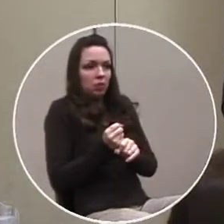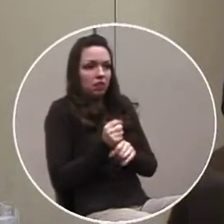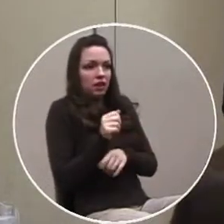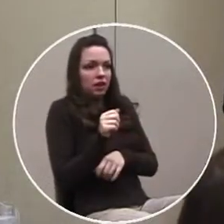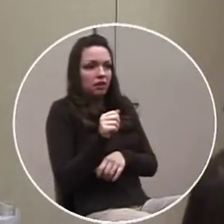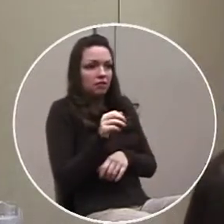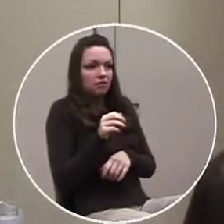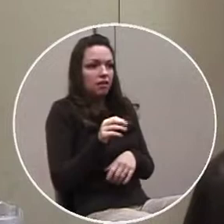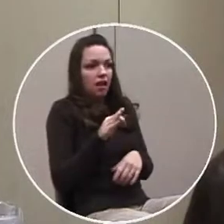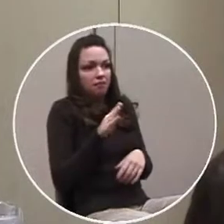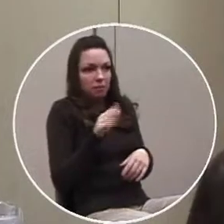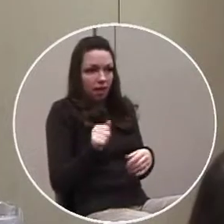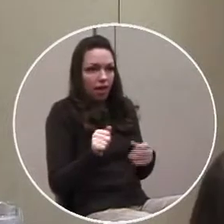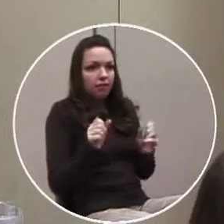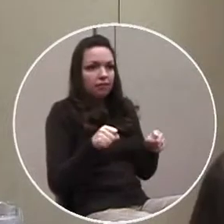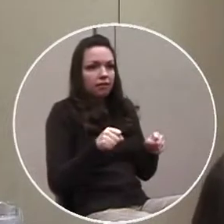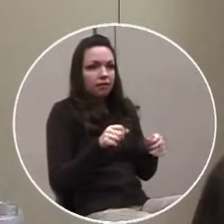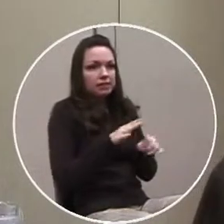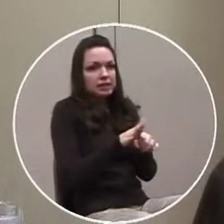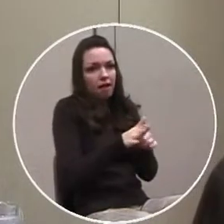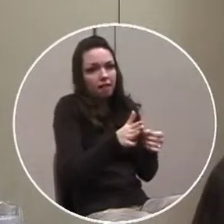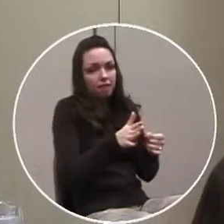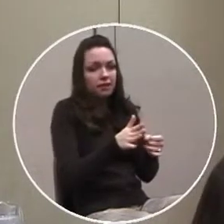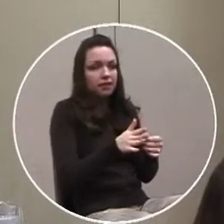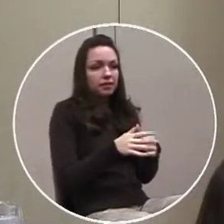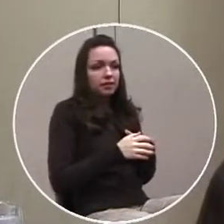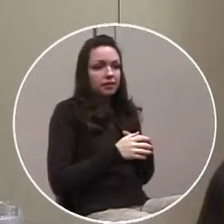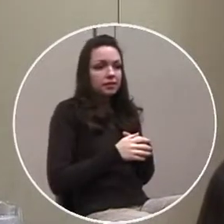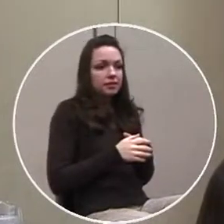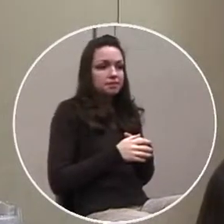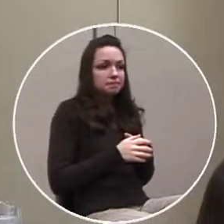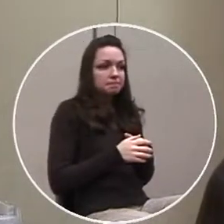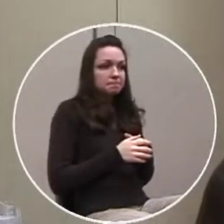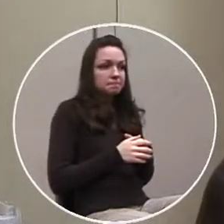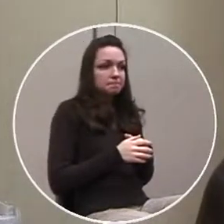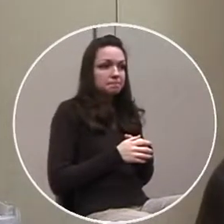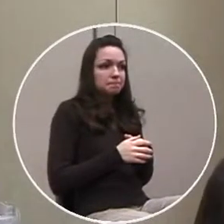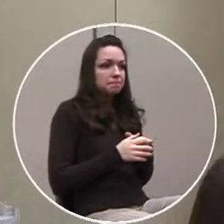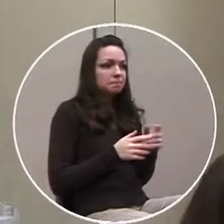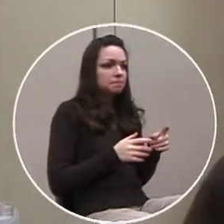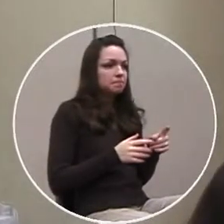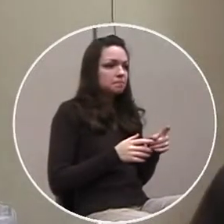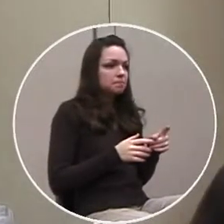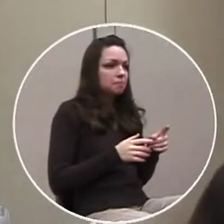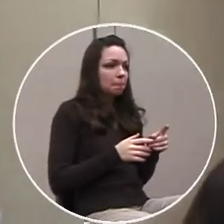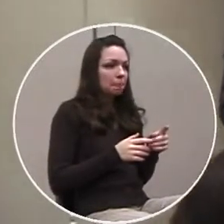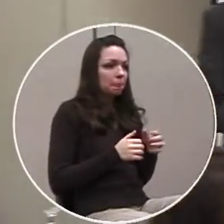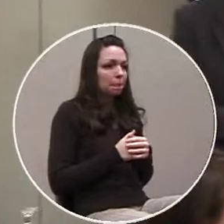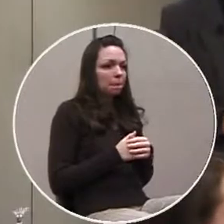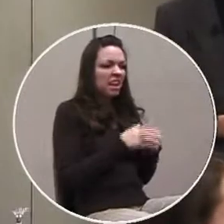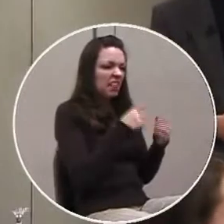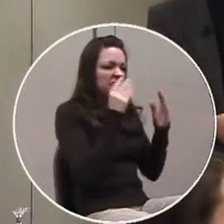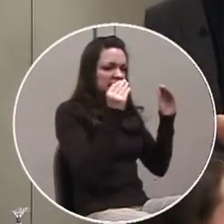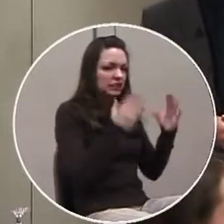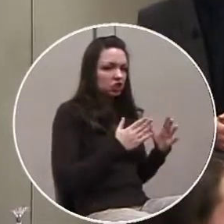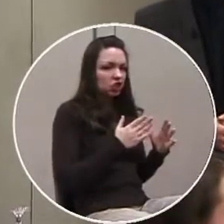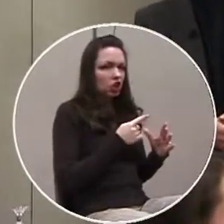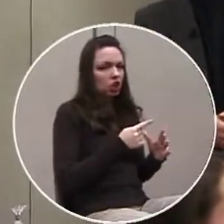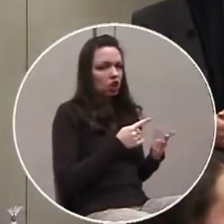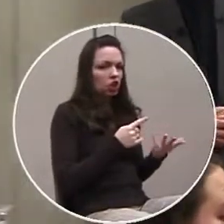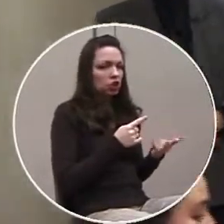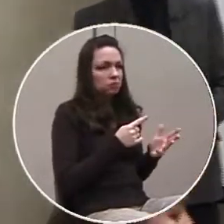behavior, what's the function, where can we go from here, if that will do. I mean, the teacher kind